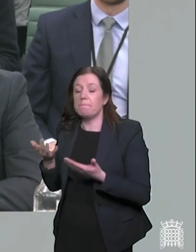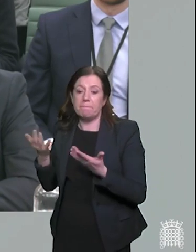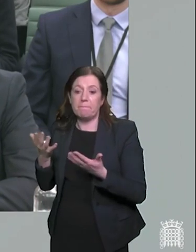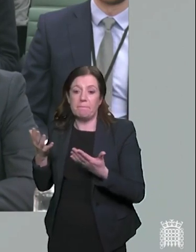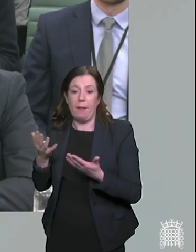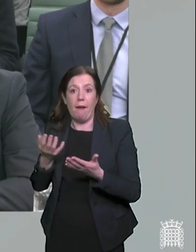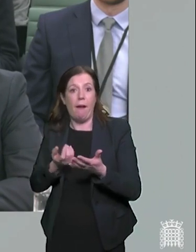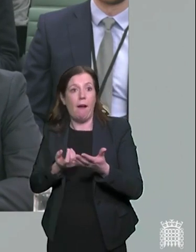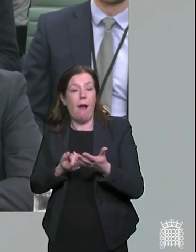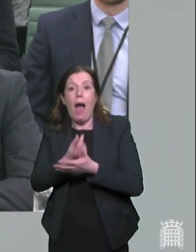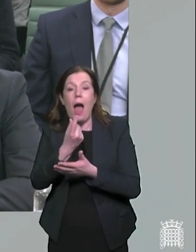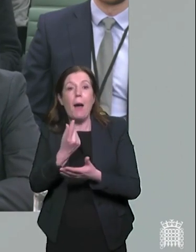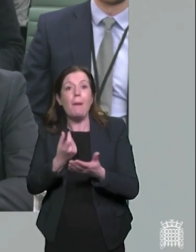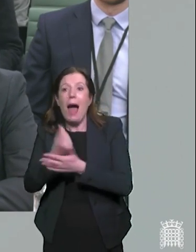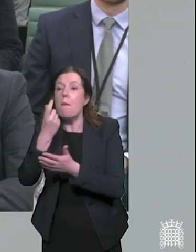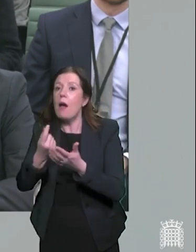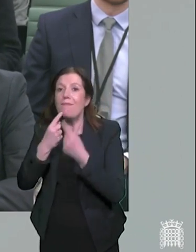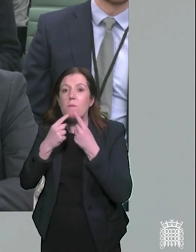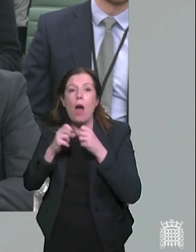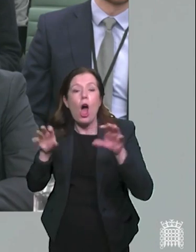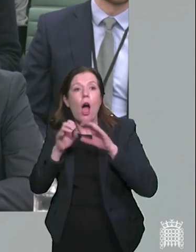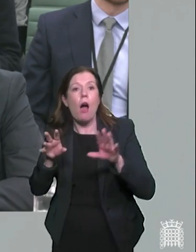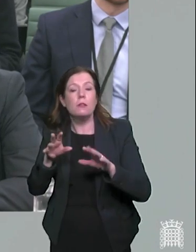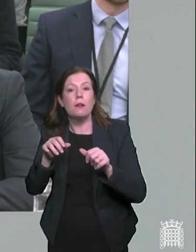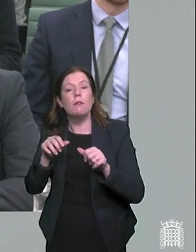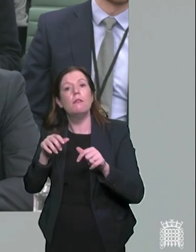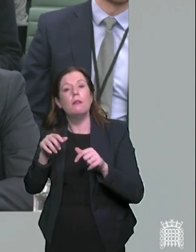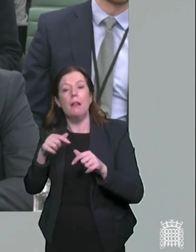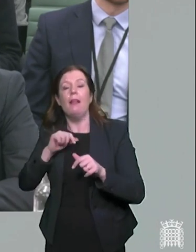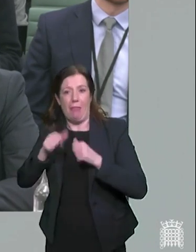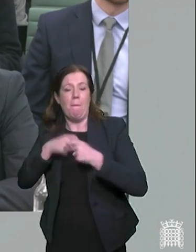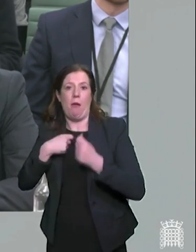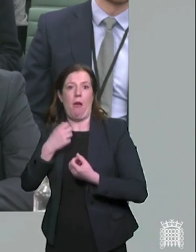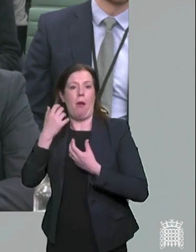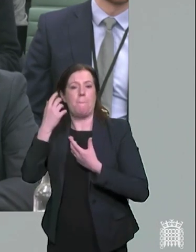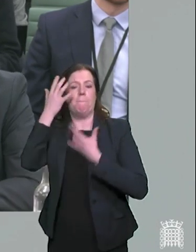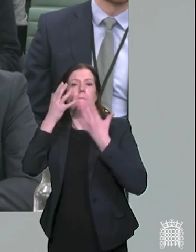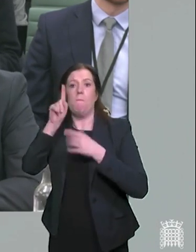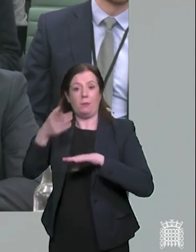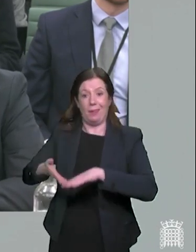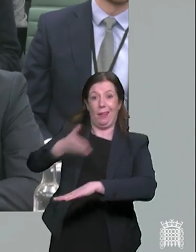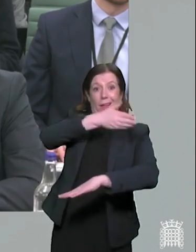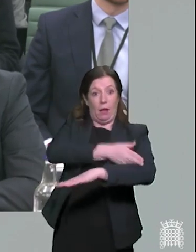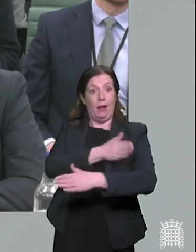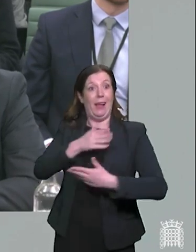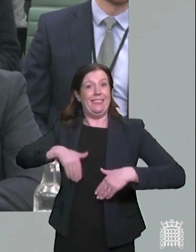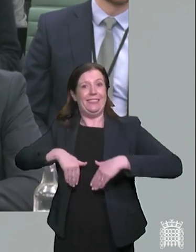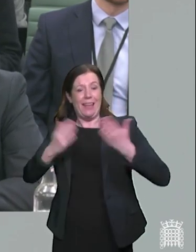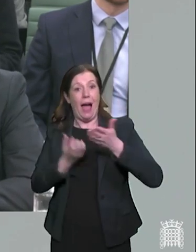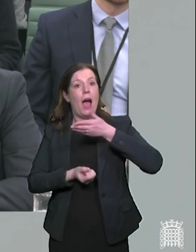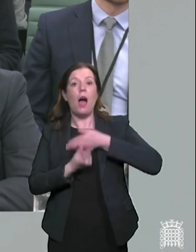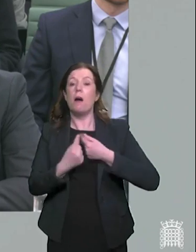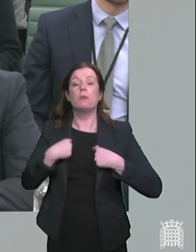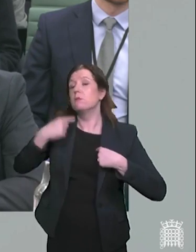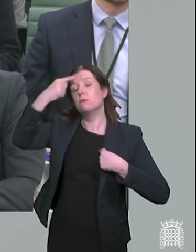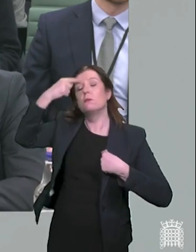coming to light of everything that did come to light. I have thought about it, but no, at the time, I thought we